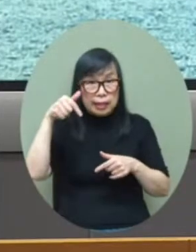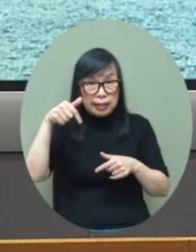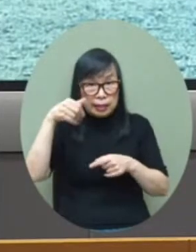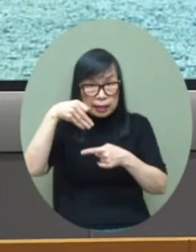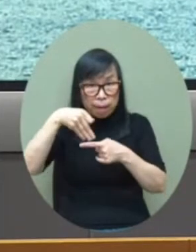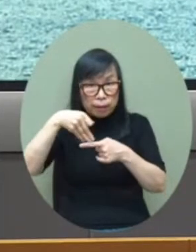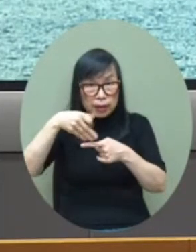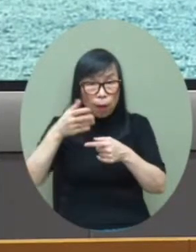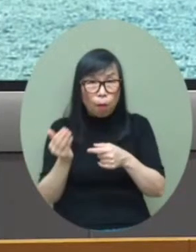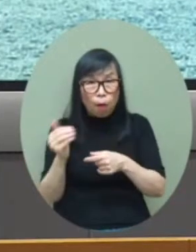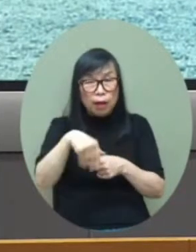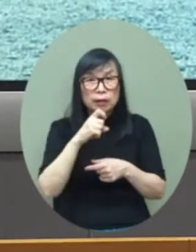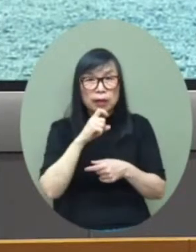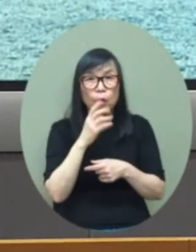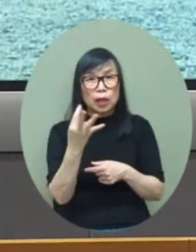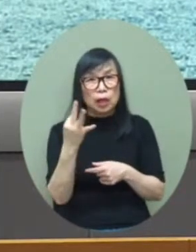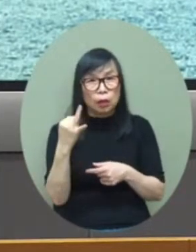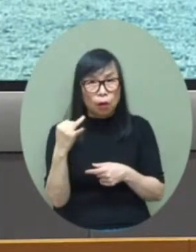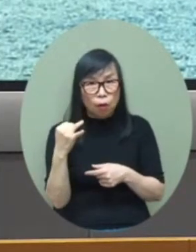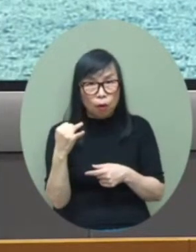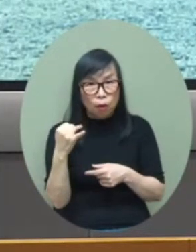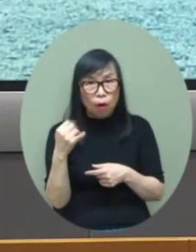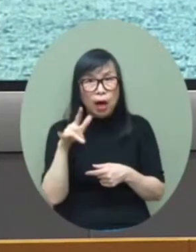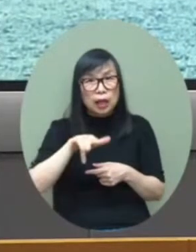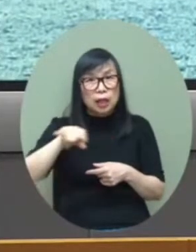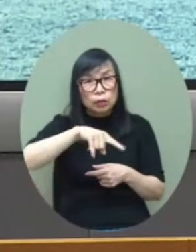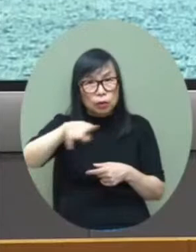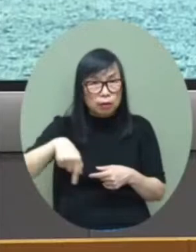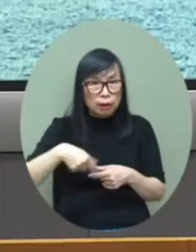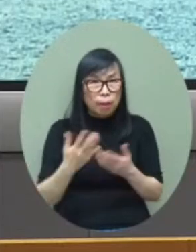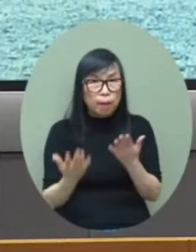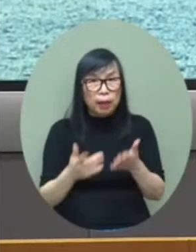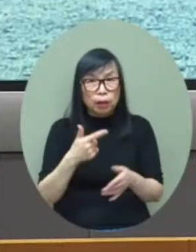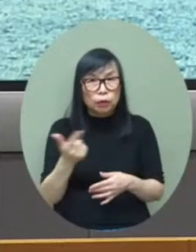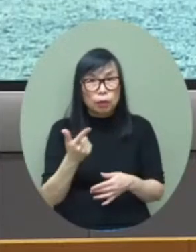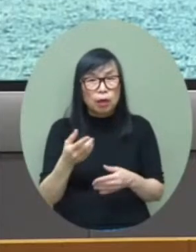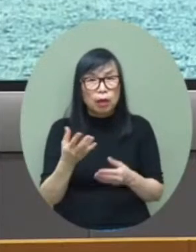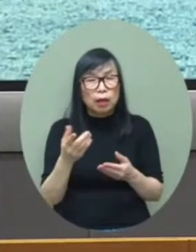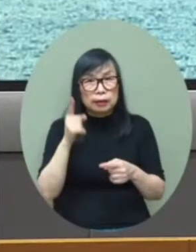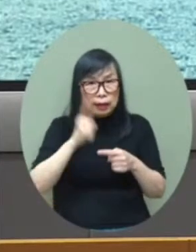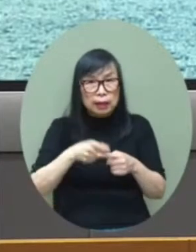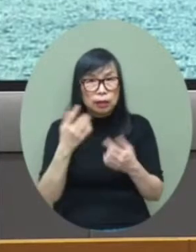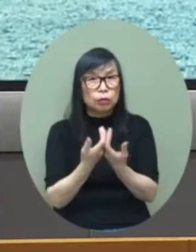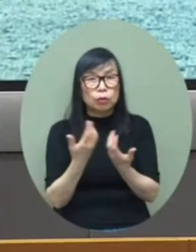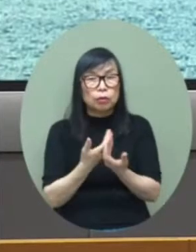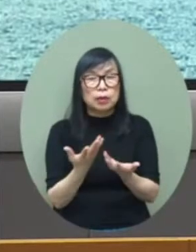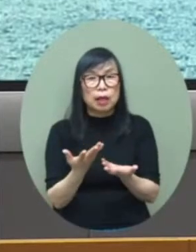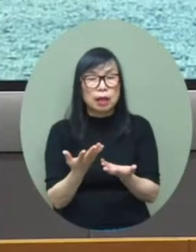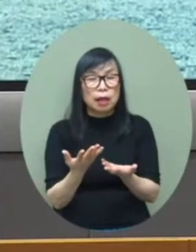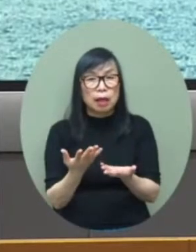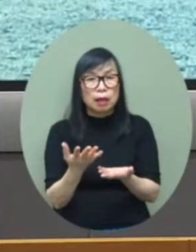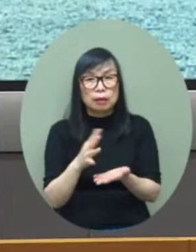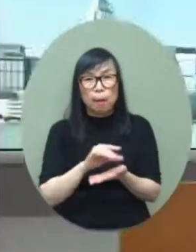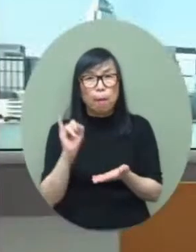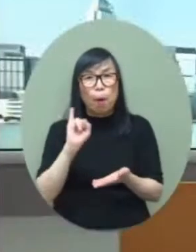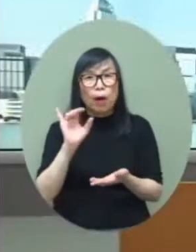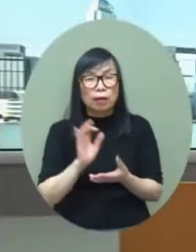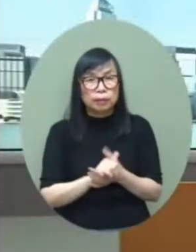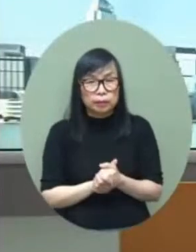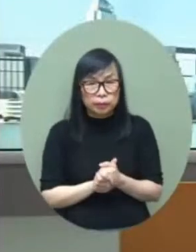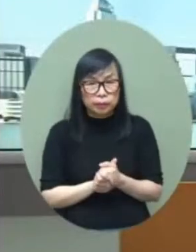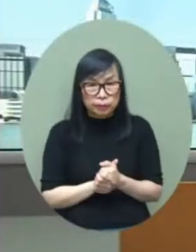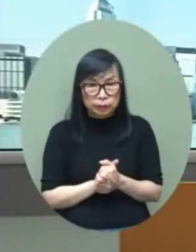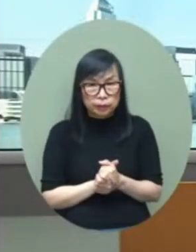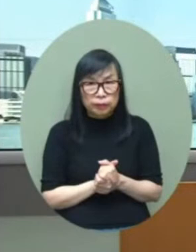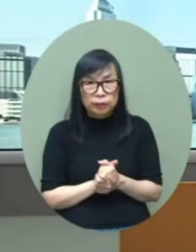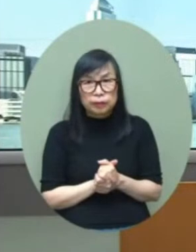quarantine center. There are a couple of them from the Shenzhen Bay port and some from the airport who were sent to the quarantine center.